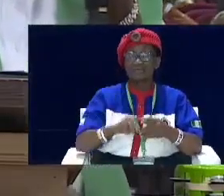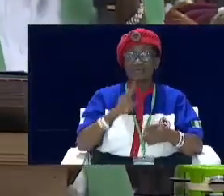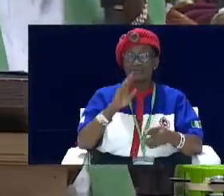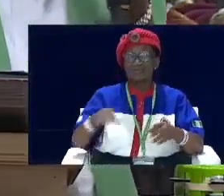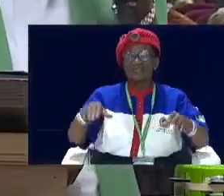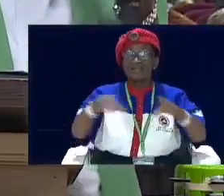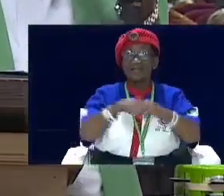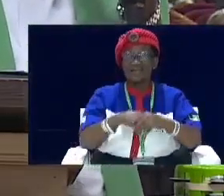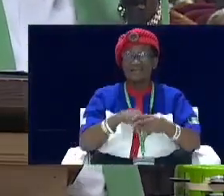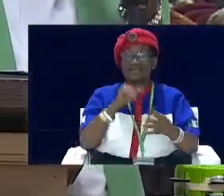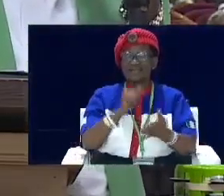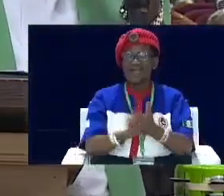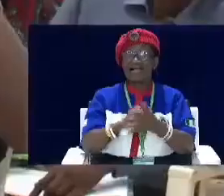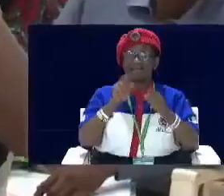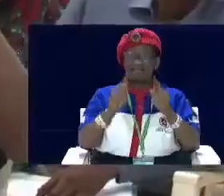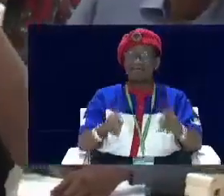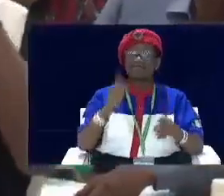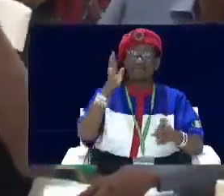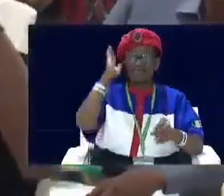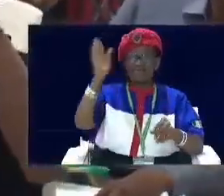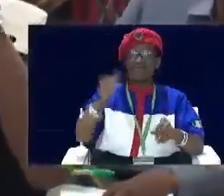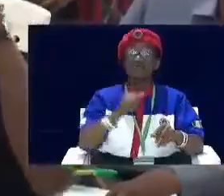that fellow will not see the new year.